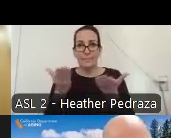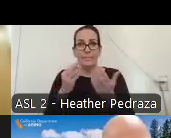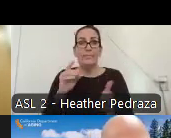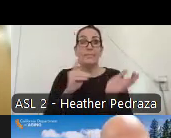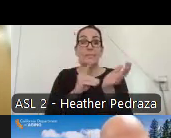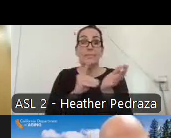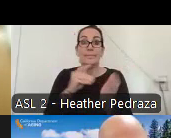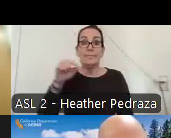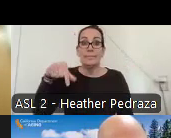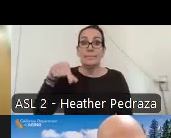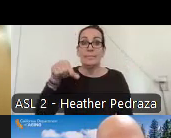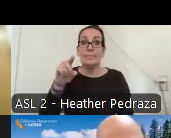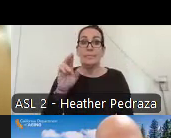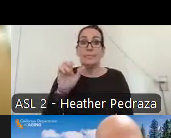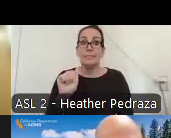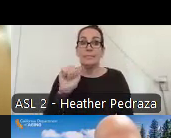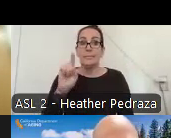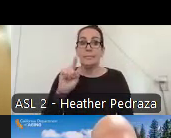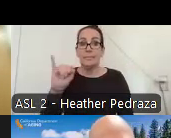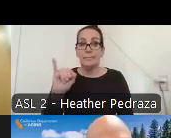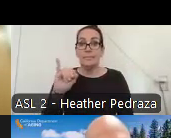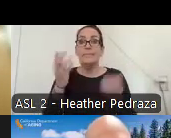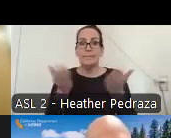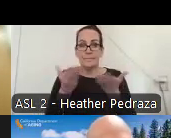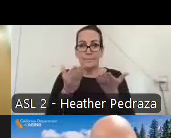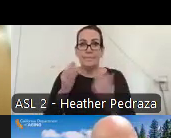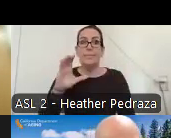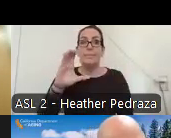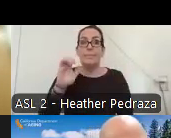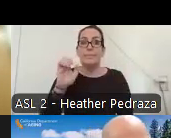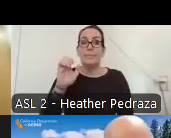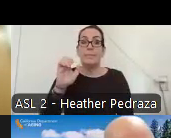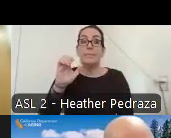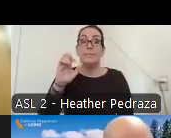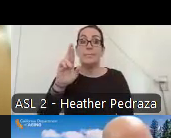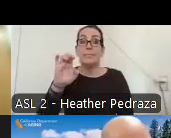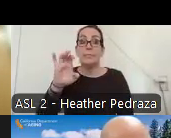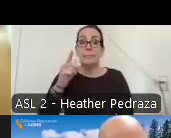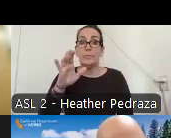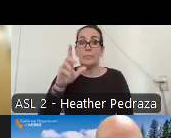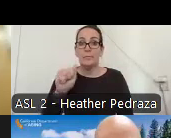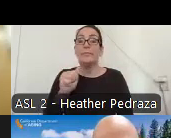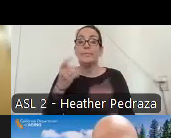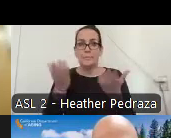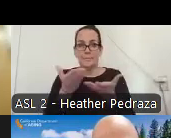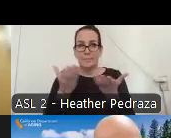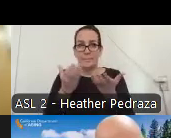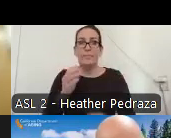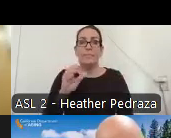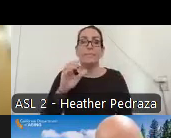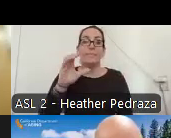Dr. Kazi. Here. Celine Regalia. Here. Julie